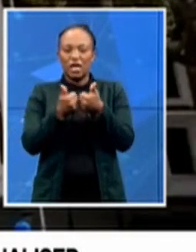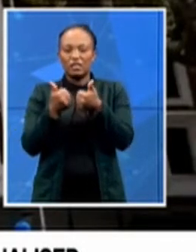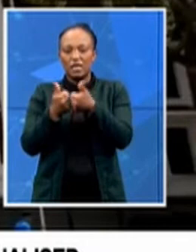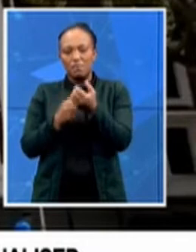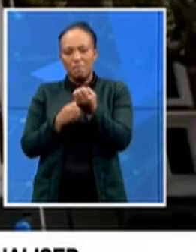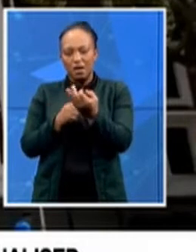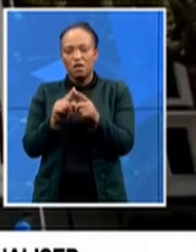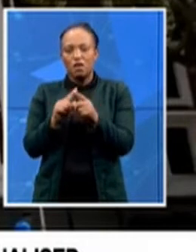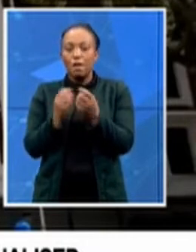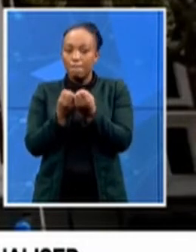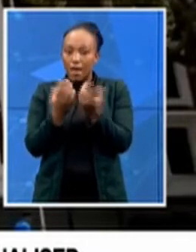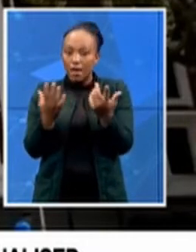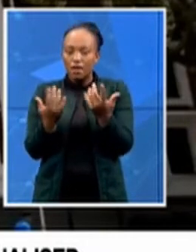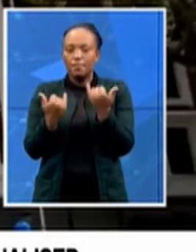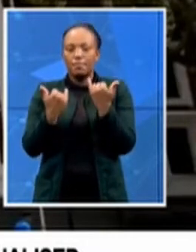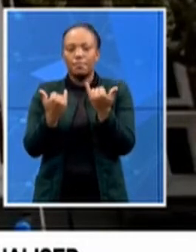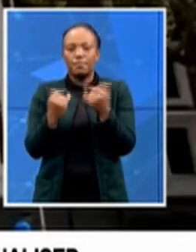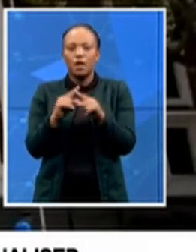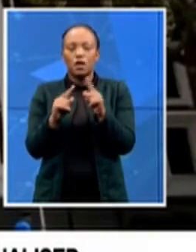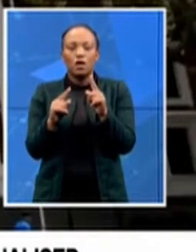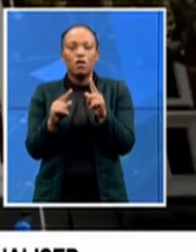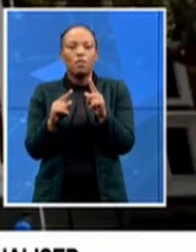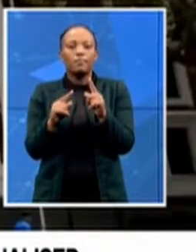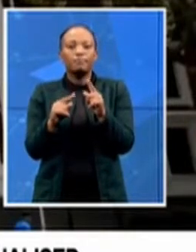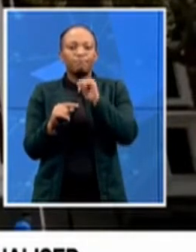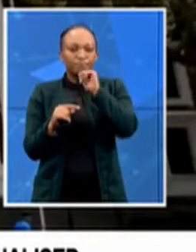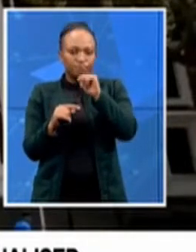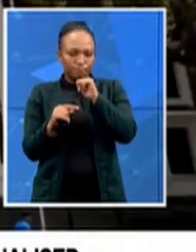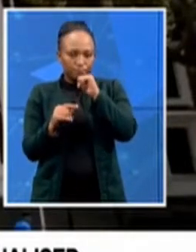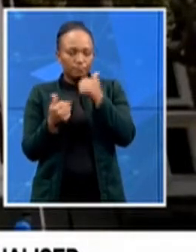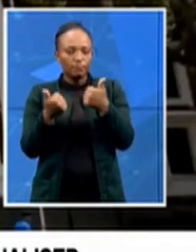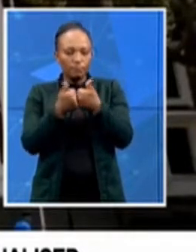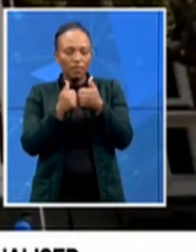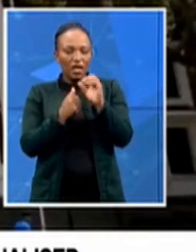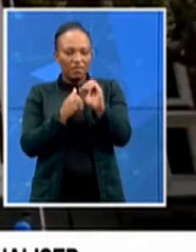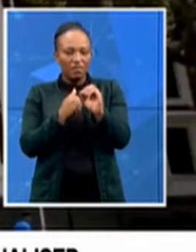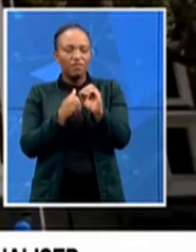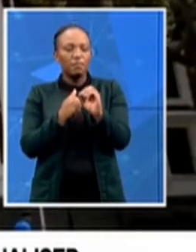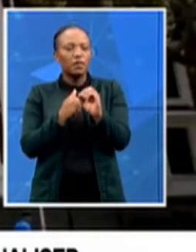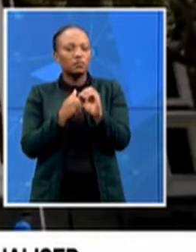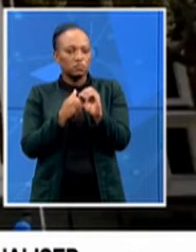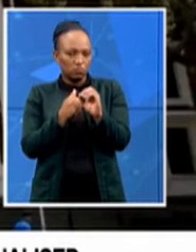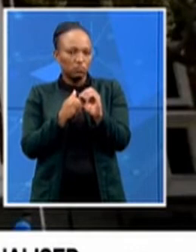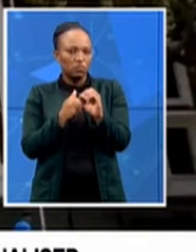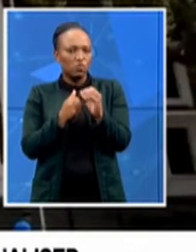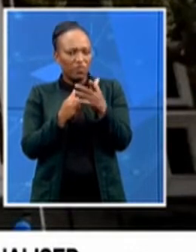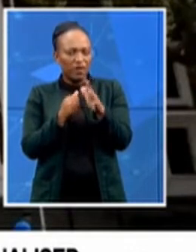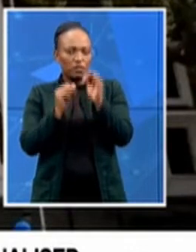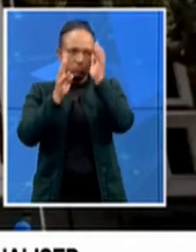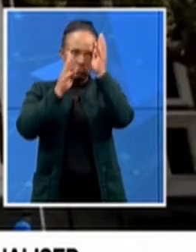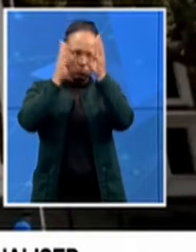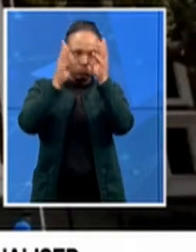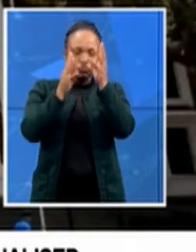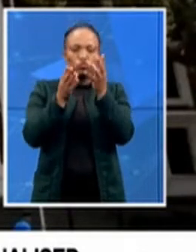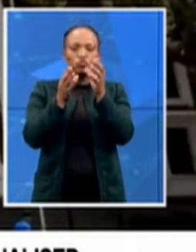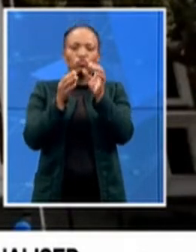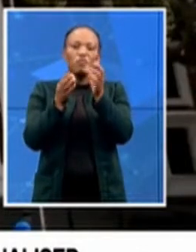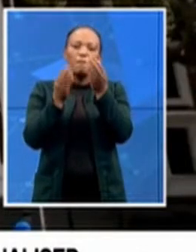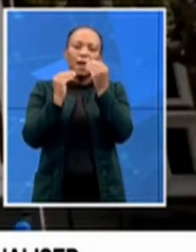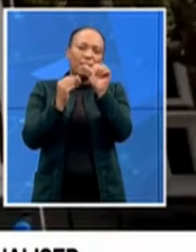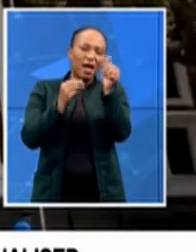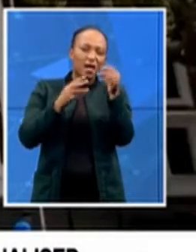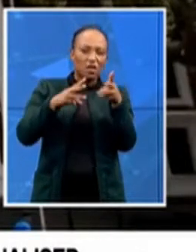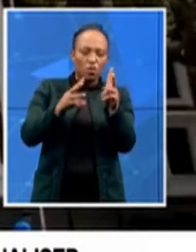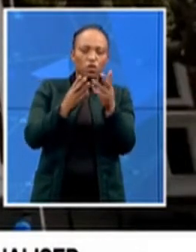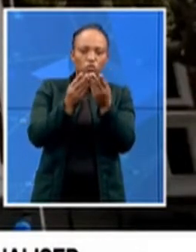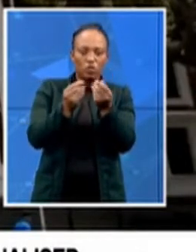notwithstanding that, we have been able to be creative to find solutions, thanks to our partners, the Medical